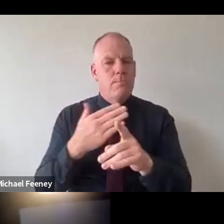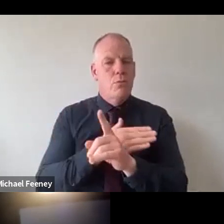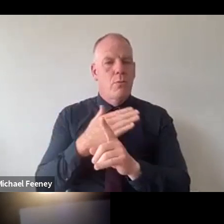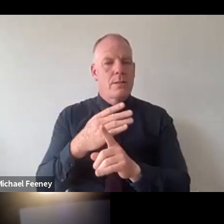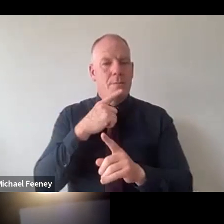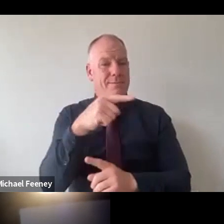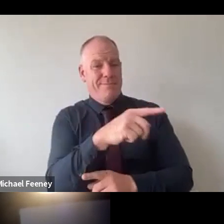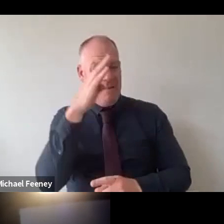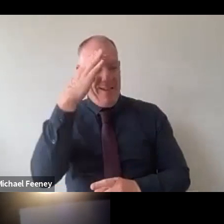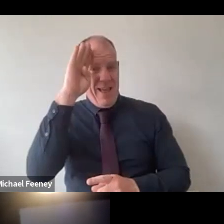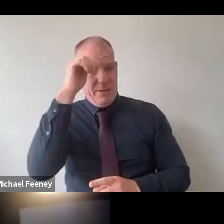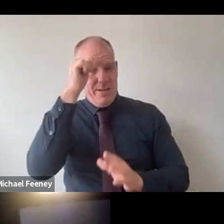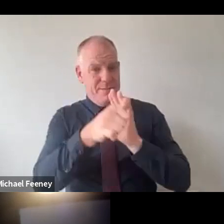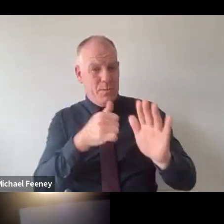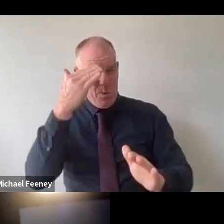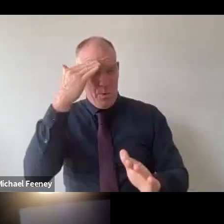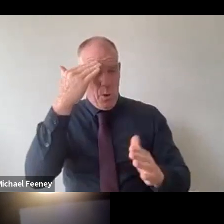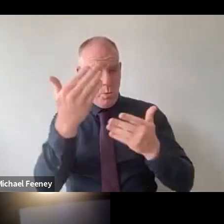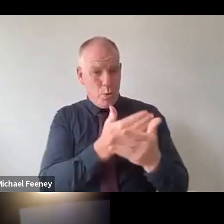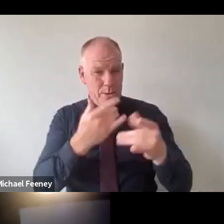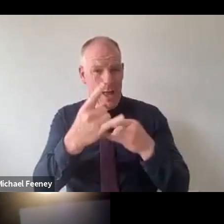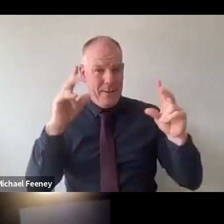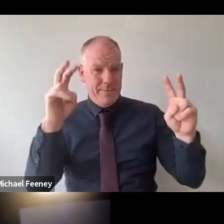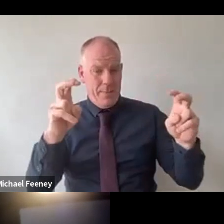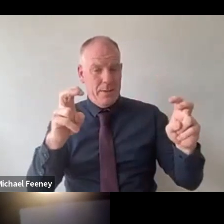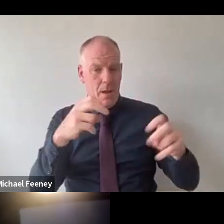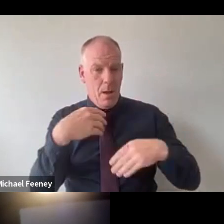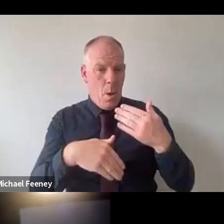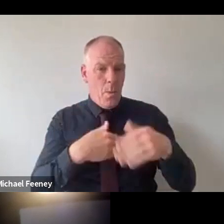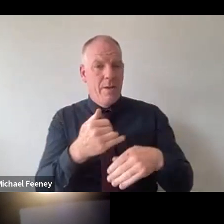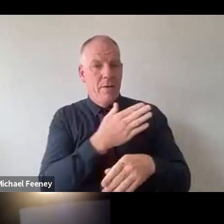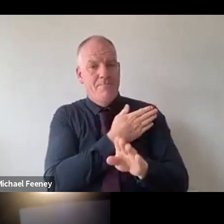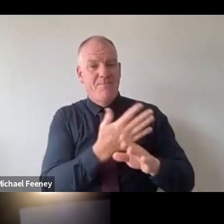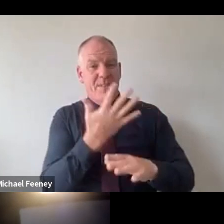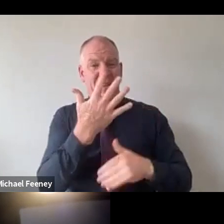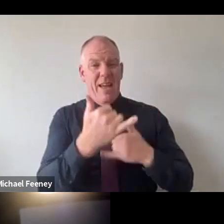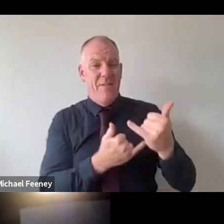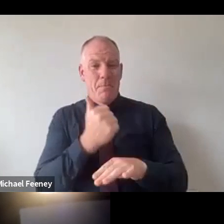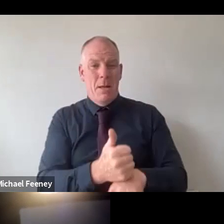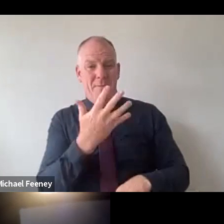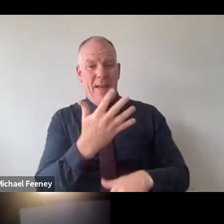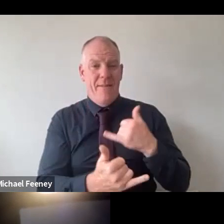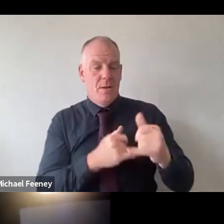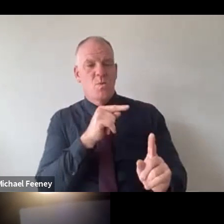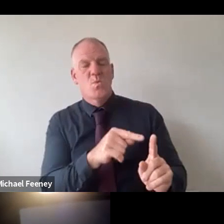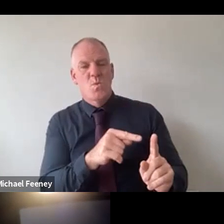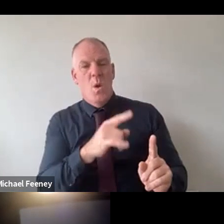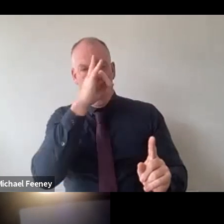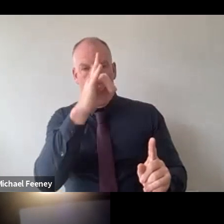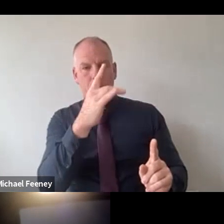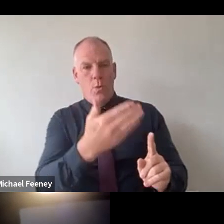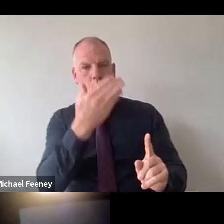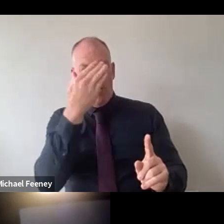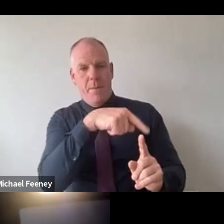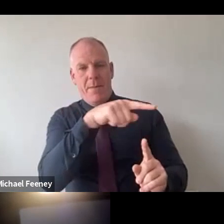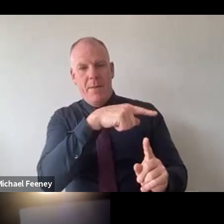Irish experience, where we know that discussions on the topic have been ongoing for at least 5 years now, is one that we hope to learn from, not